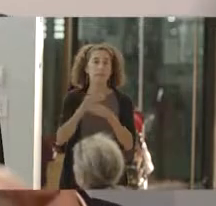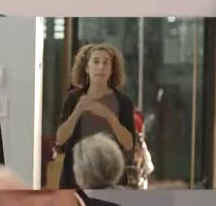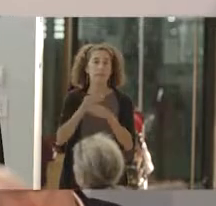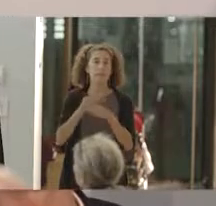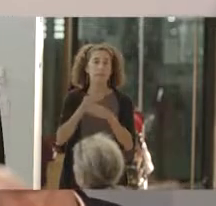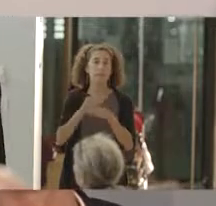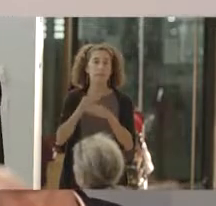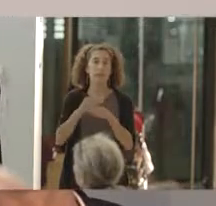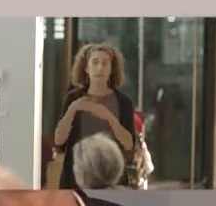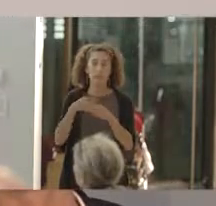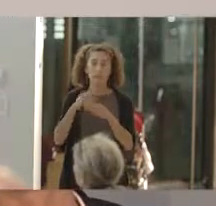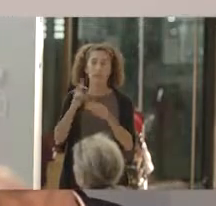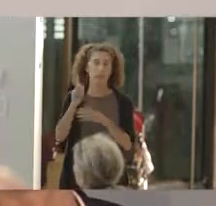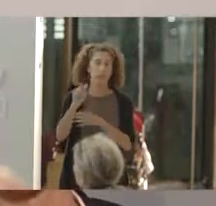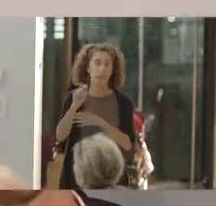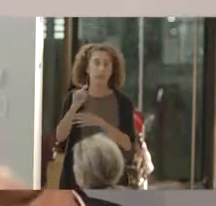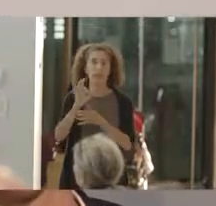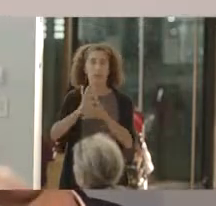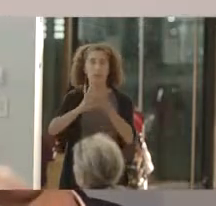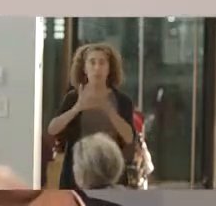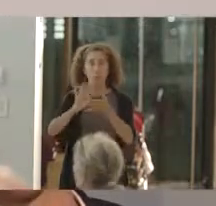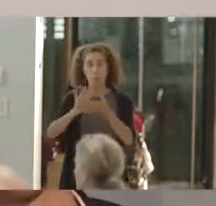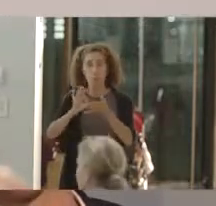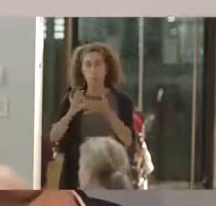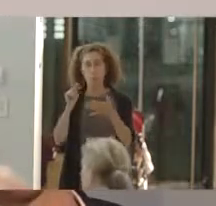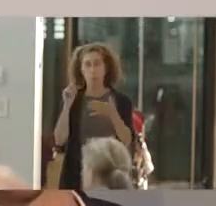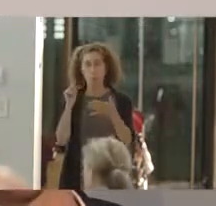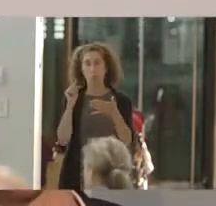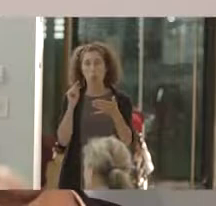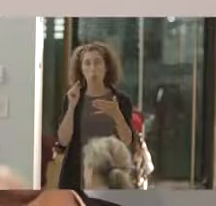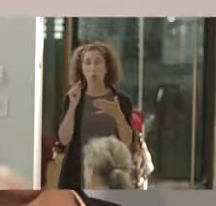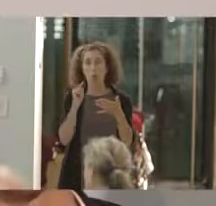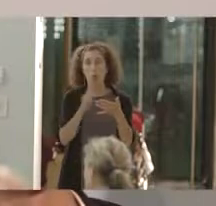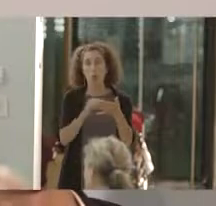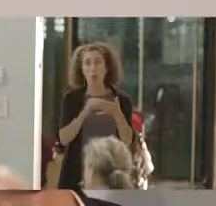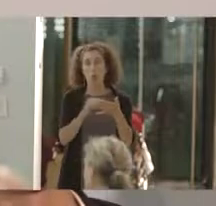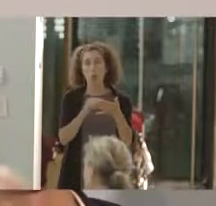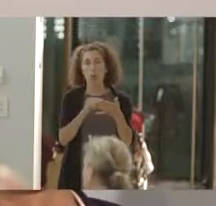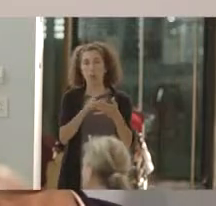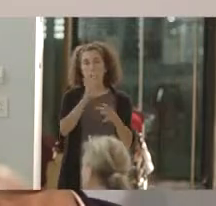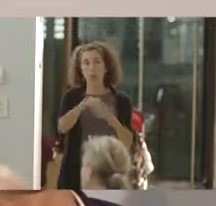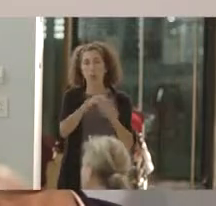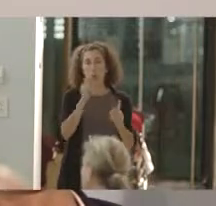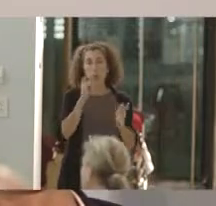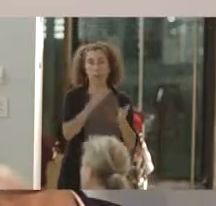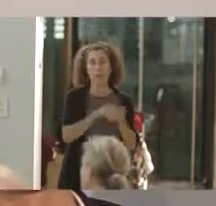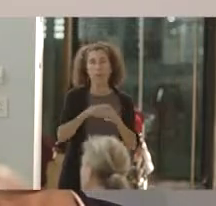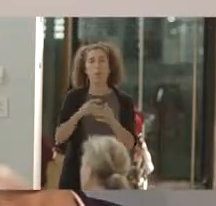about storms. One of the weaknesses of the current flood maps is that they don't reflect Hurricane Sandy, Superstorm Sandy,